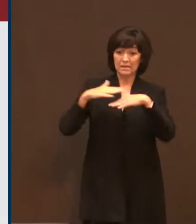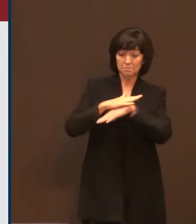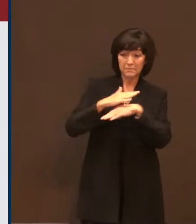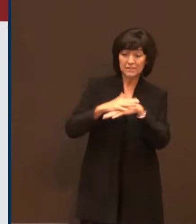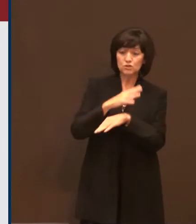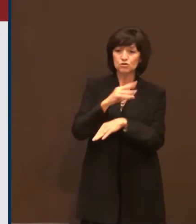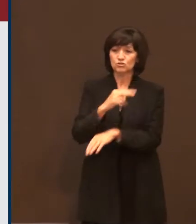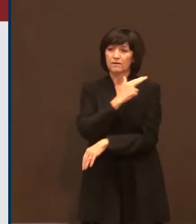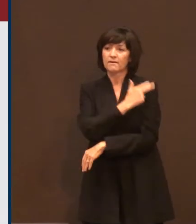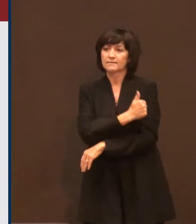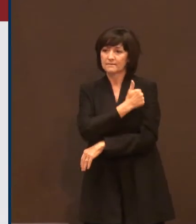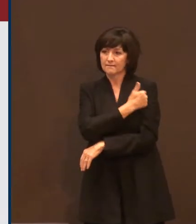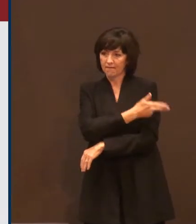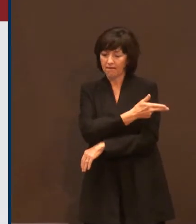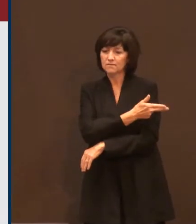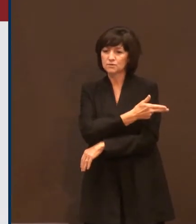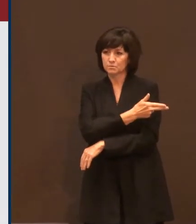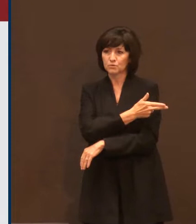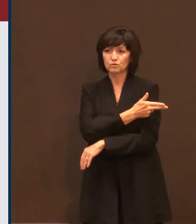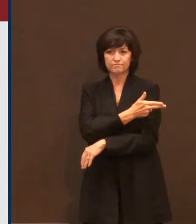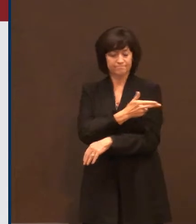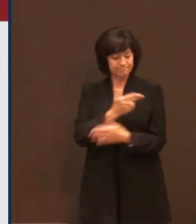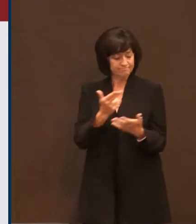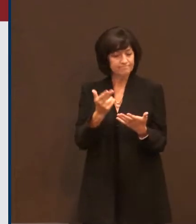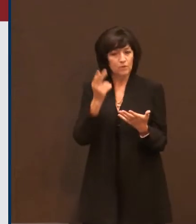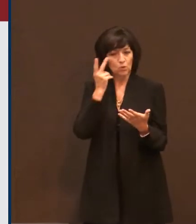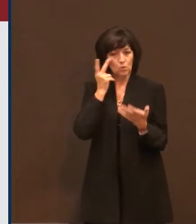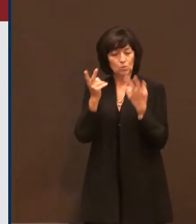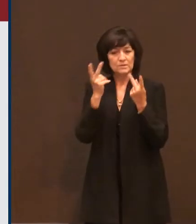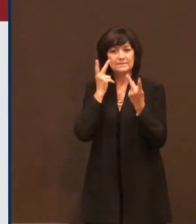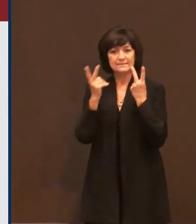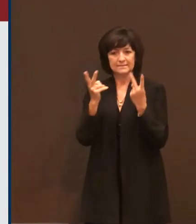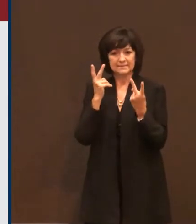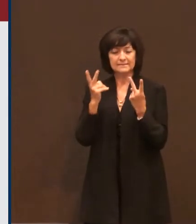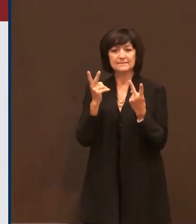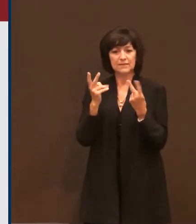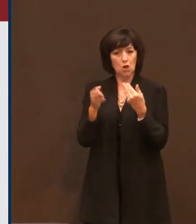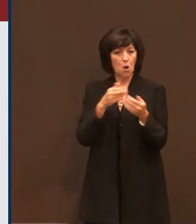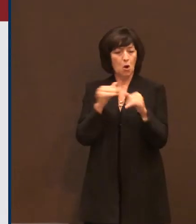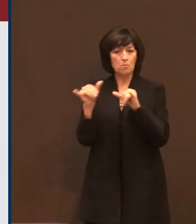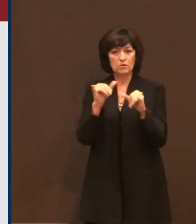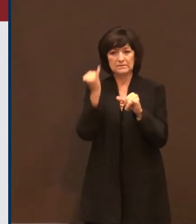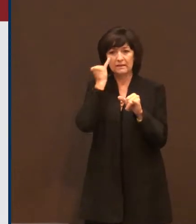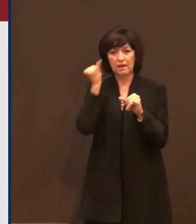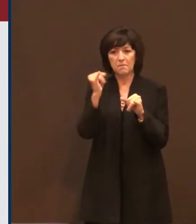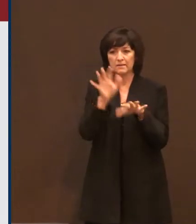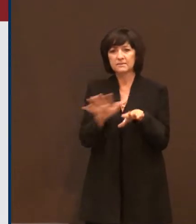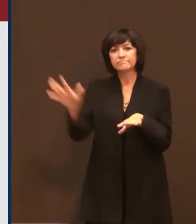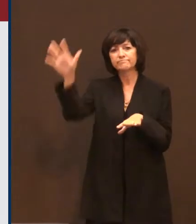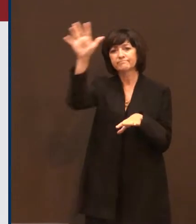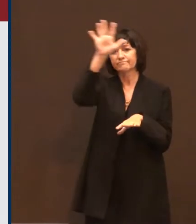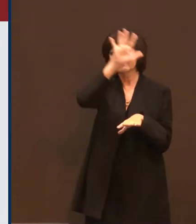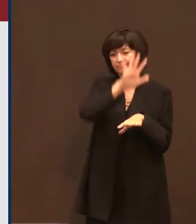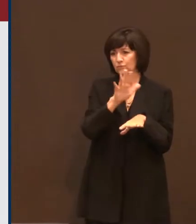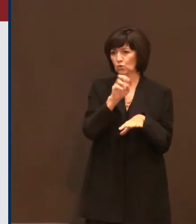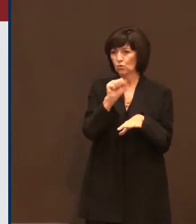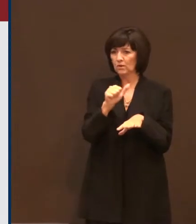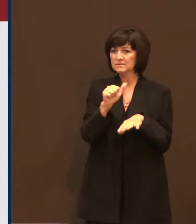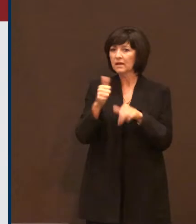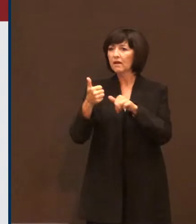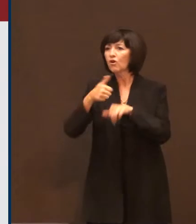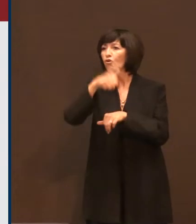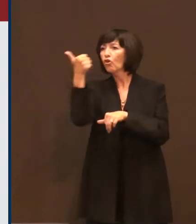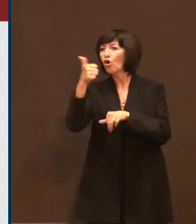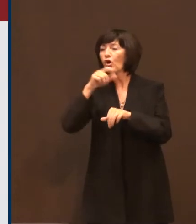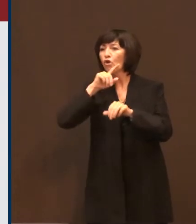hospitalization industries. Very consistent with what we're seeing across the country by the reports from the governors